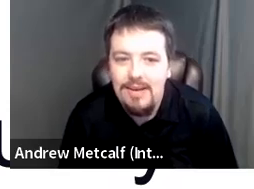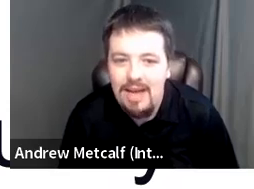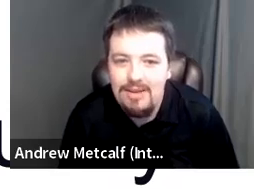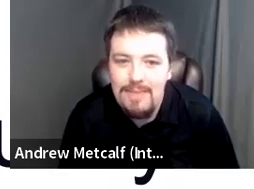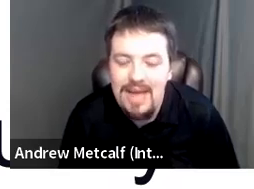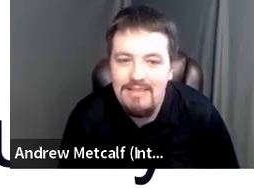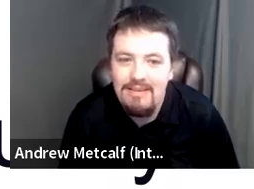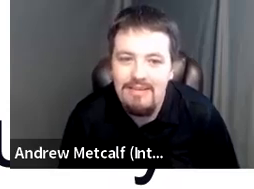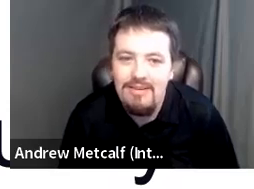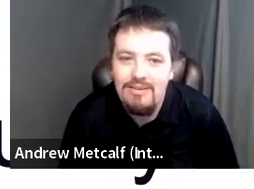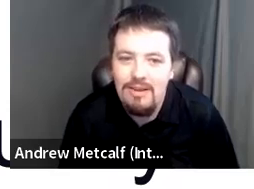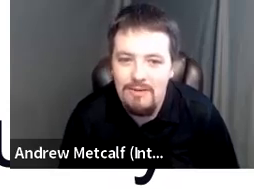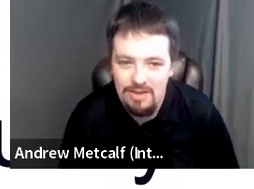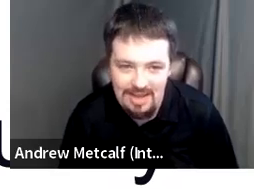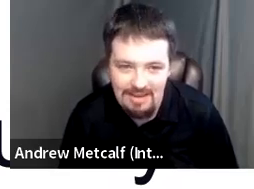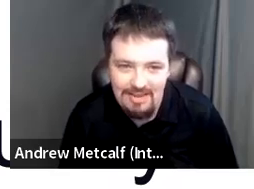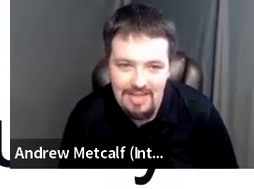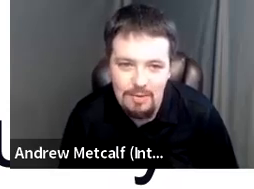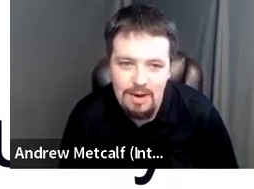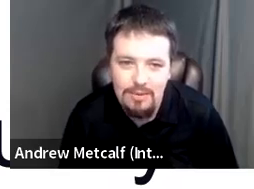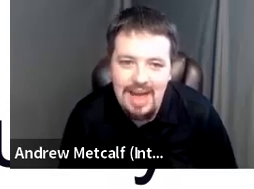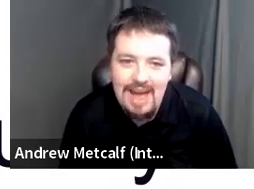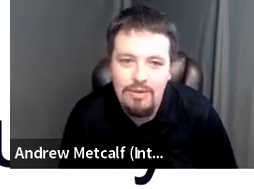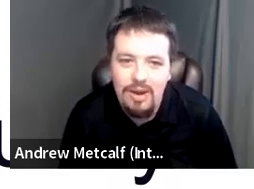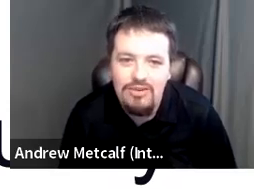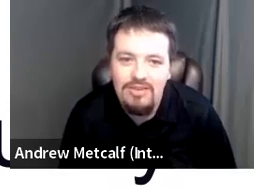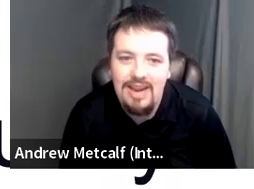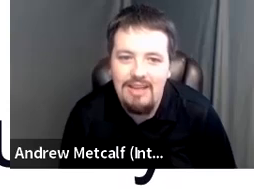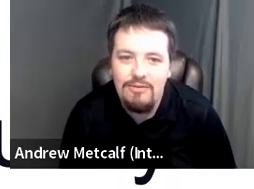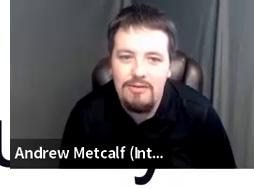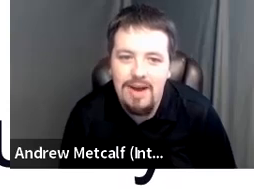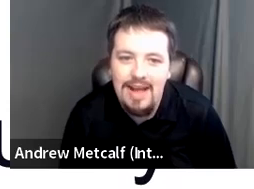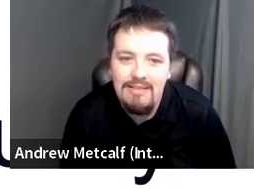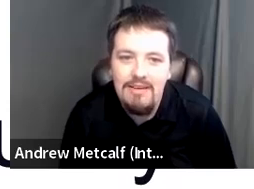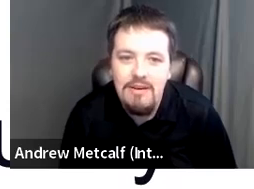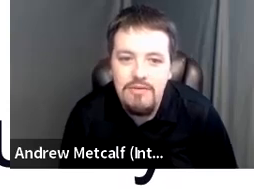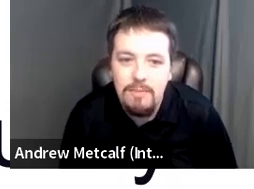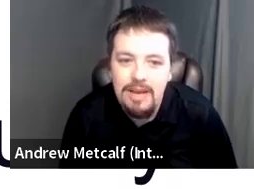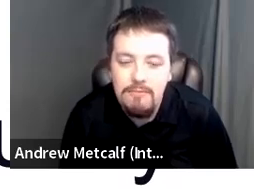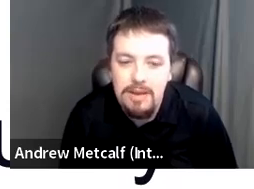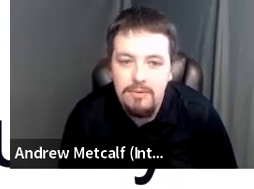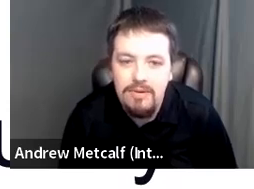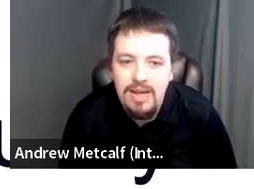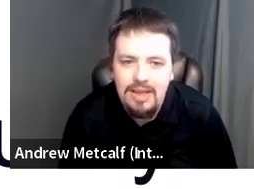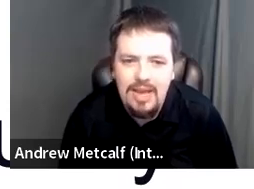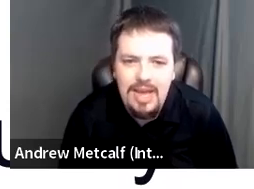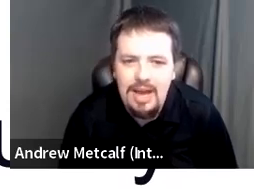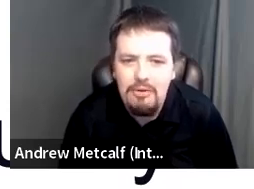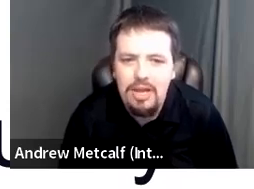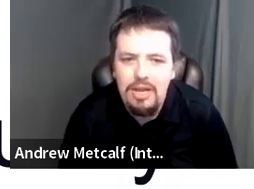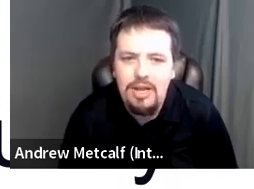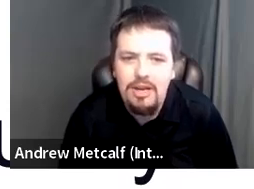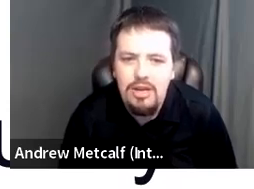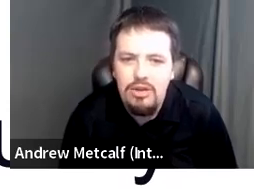and have debates and different things. And they were able to ask questions and ask for advice from deaf people. Like, hey,